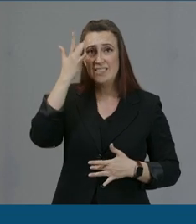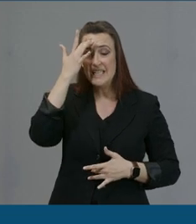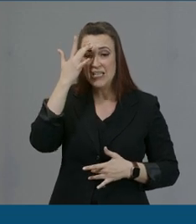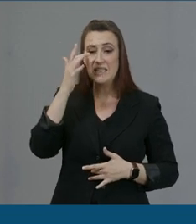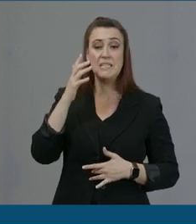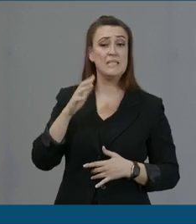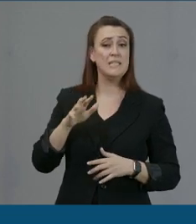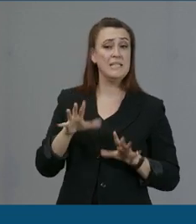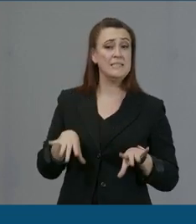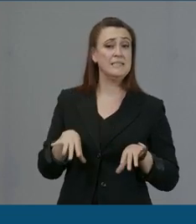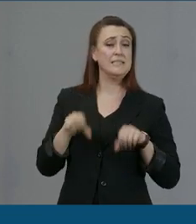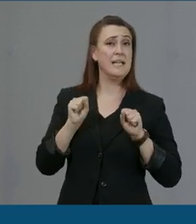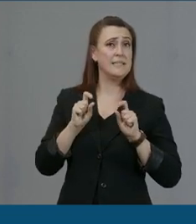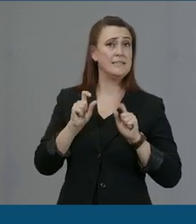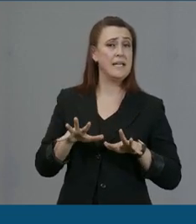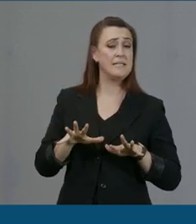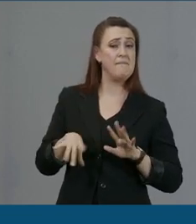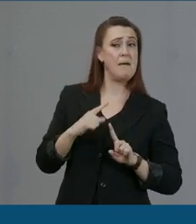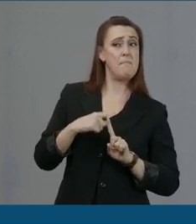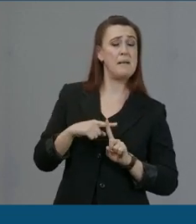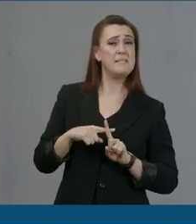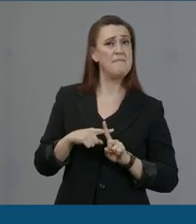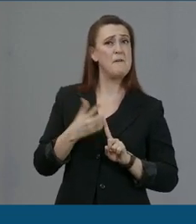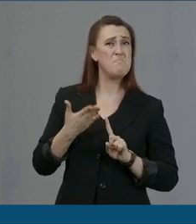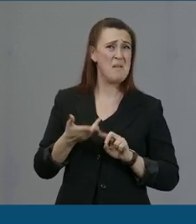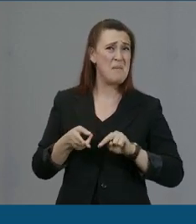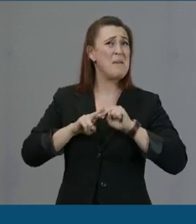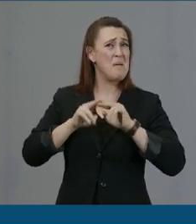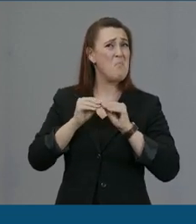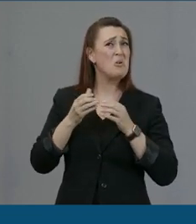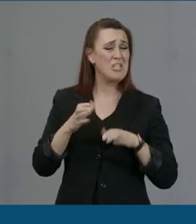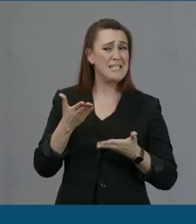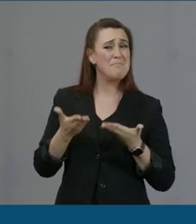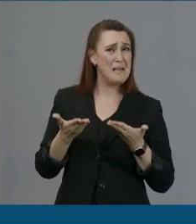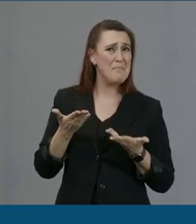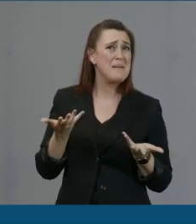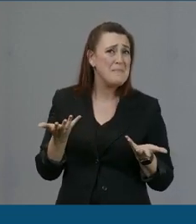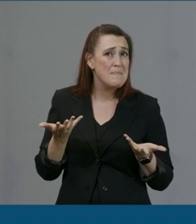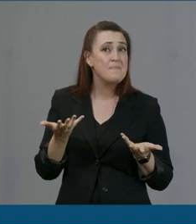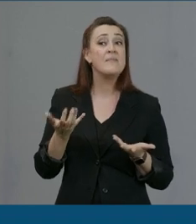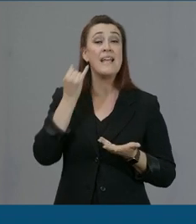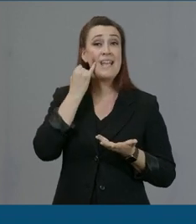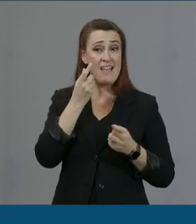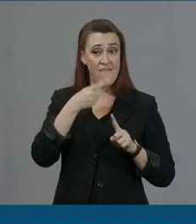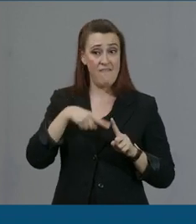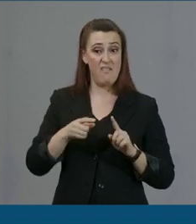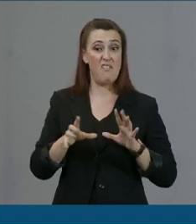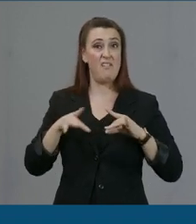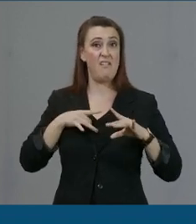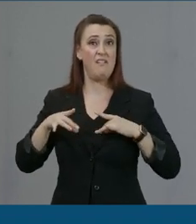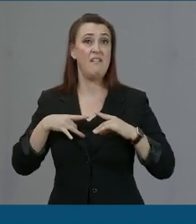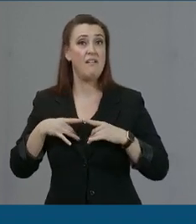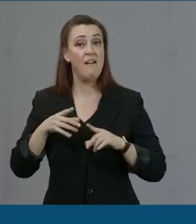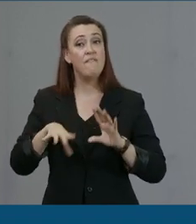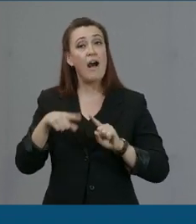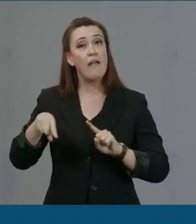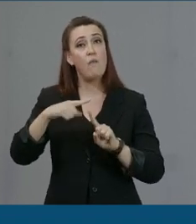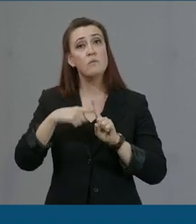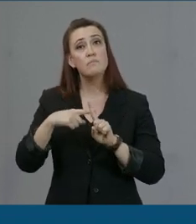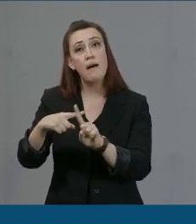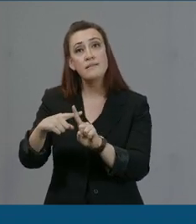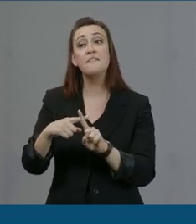have COVID-19. If that's the case, you'll have an addition of cases that you have. If those